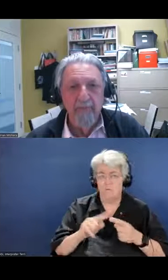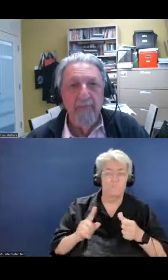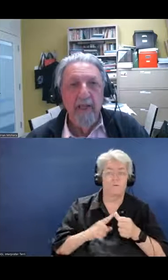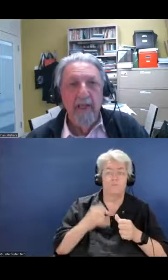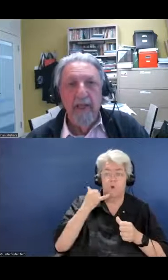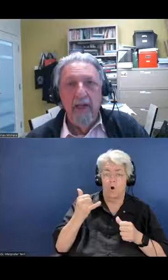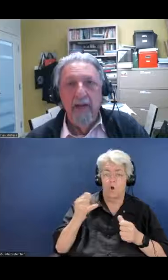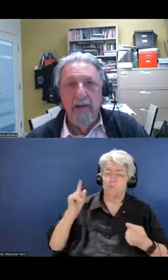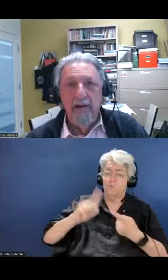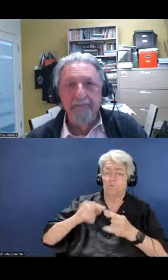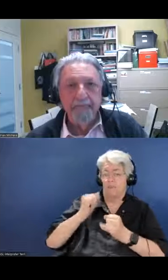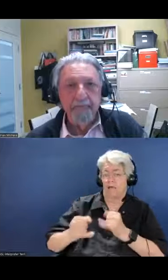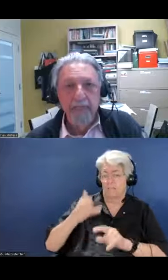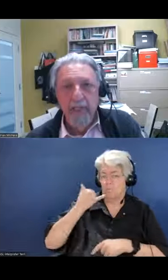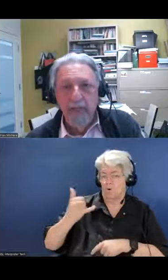month.